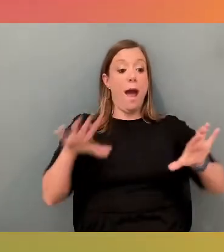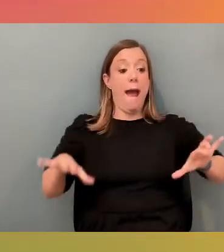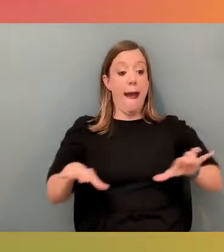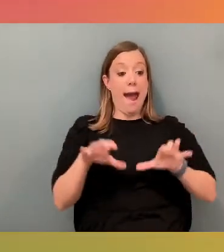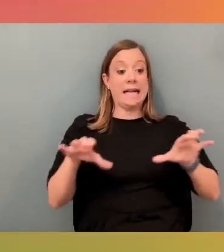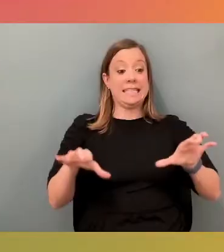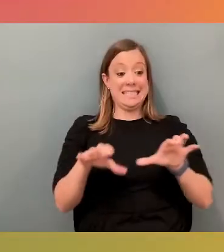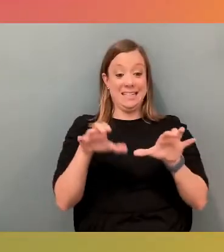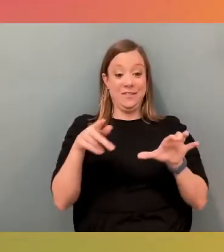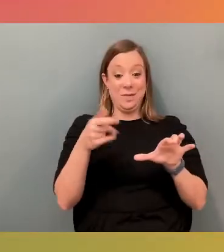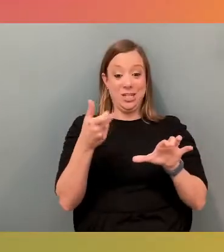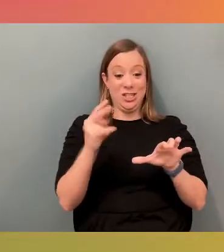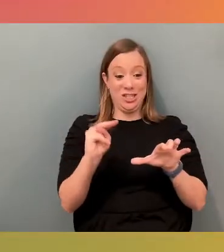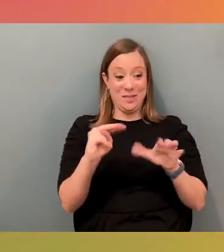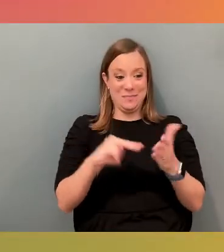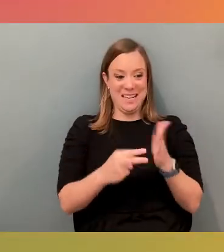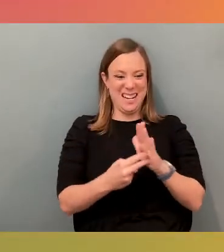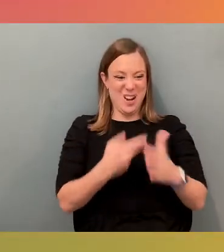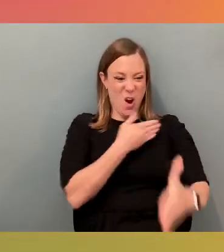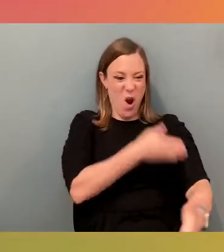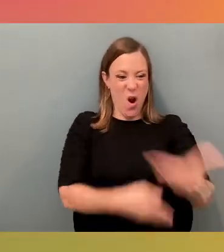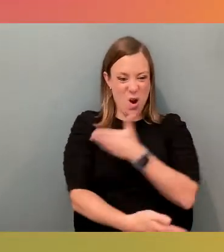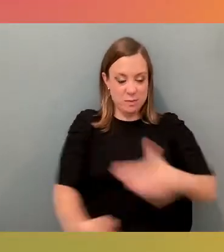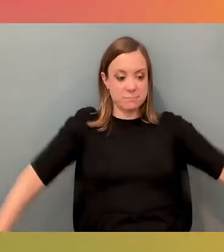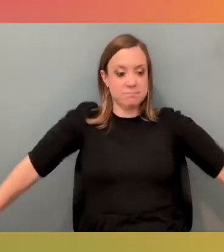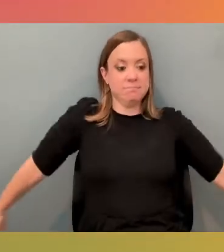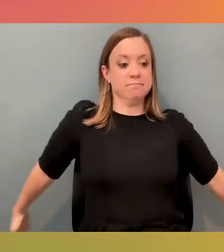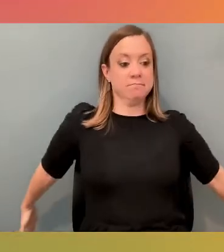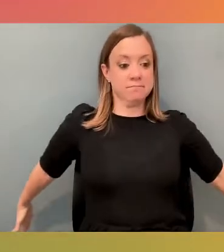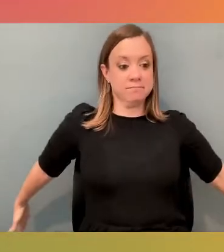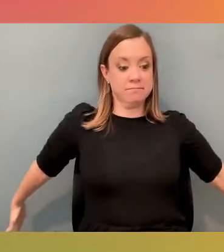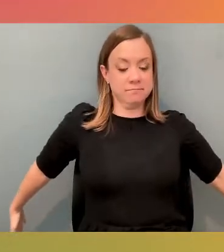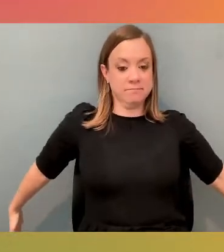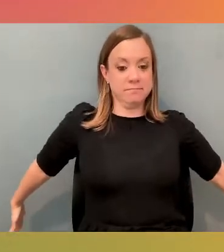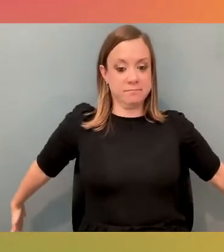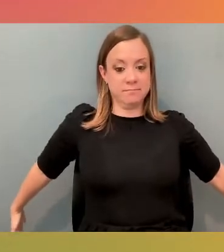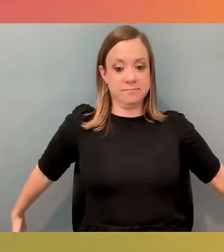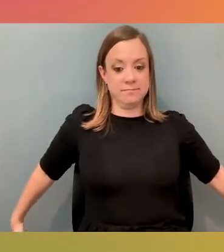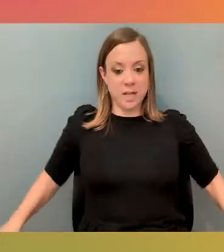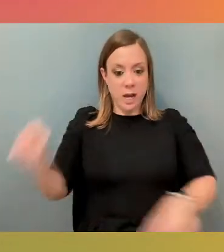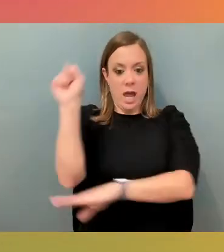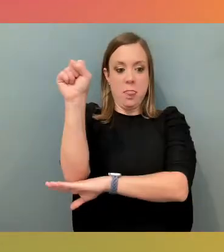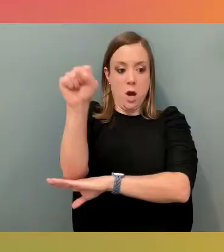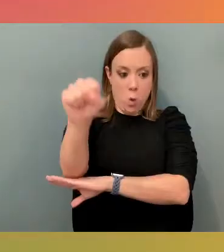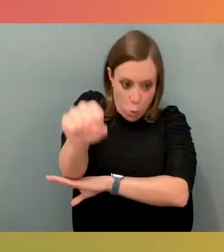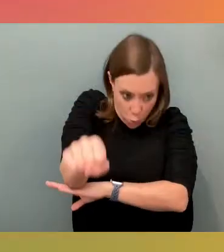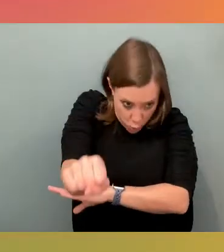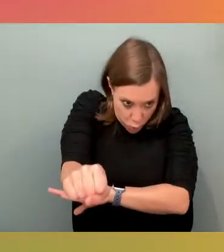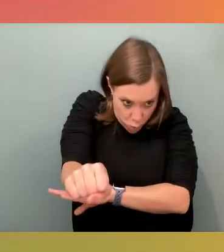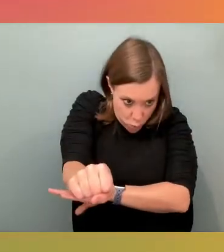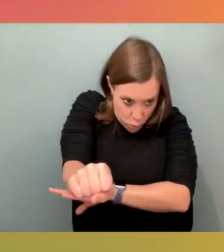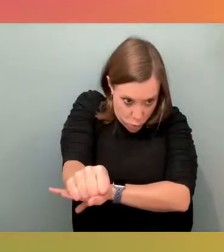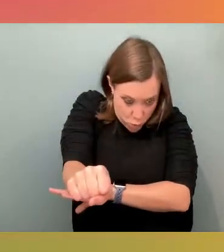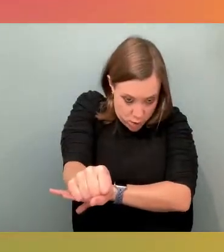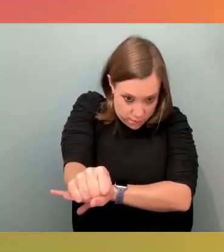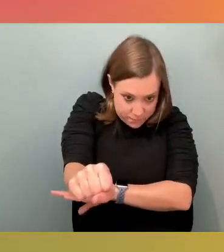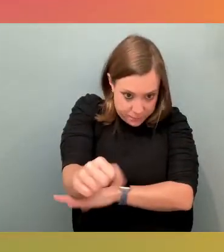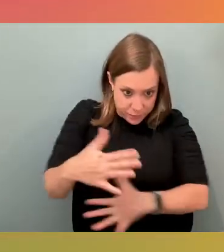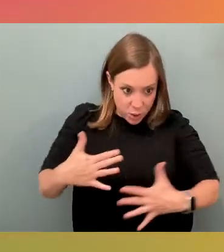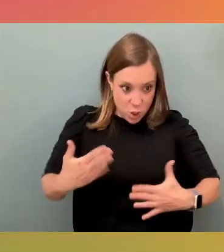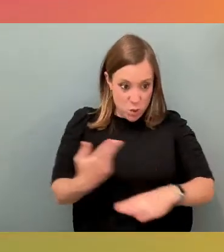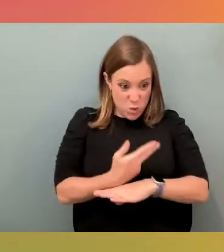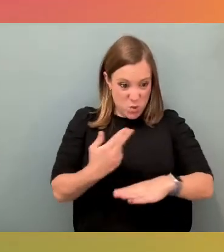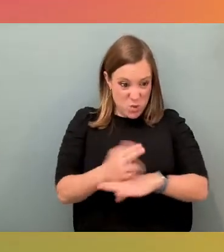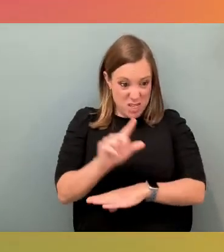So reaching those arms out to the sides, activate the legs, and slowly hover the chest down. Use those legs